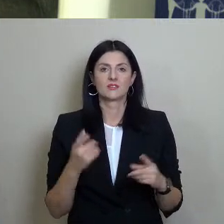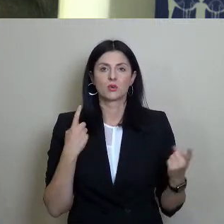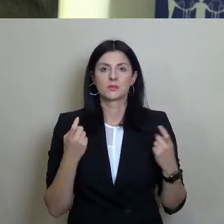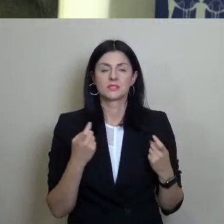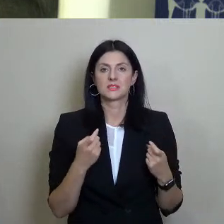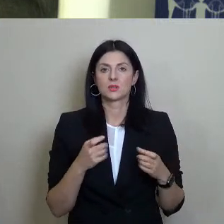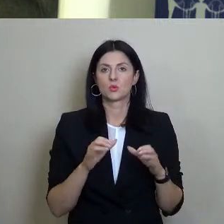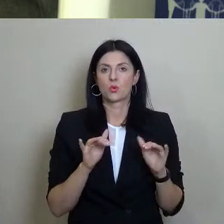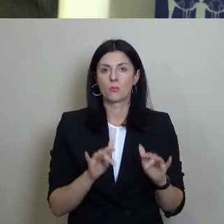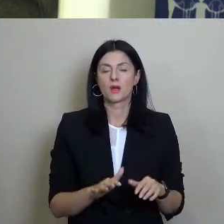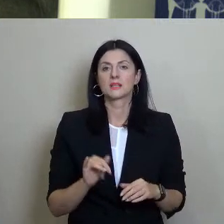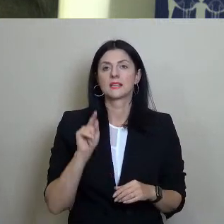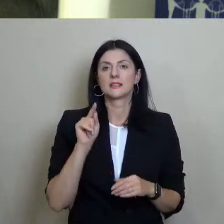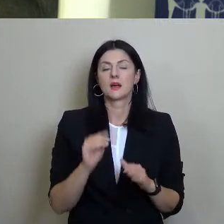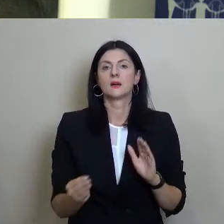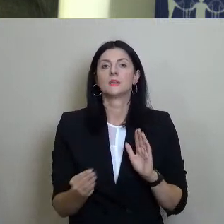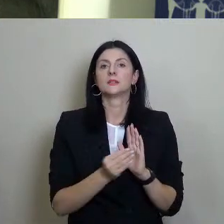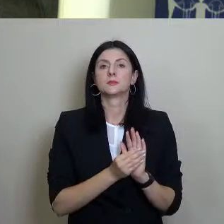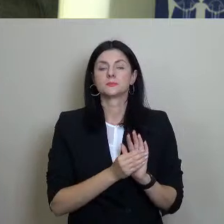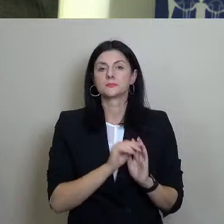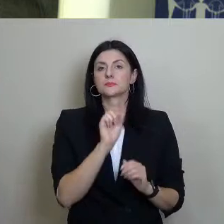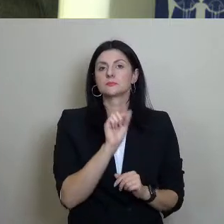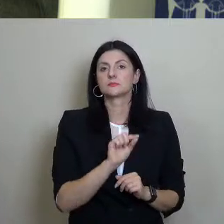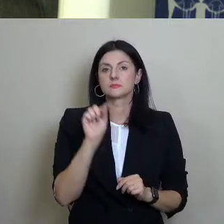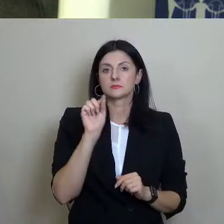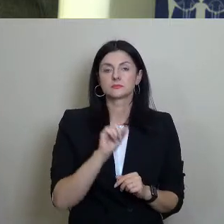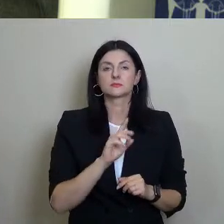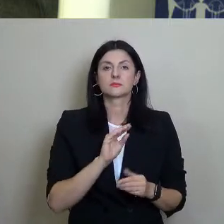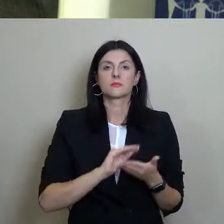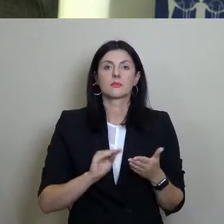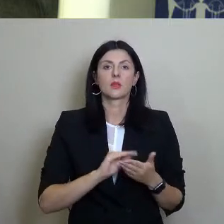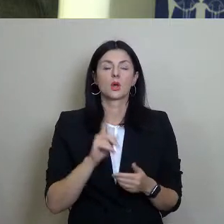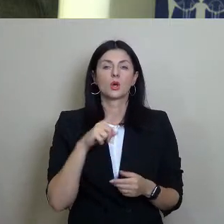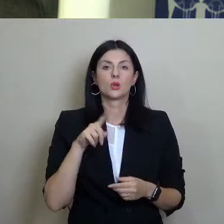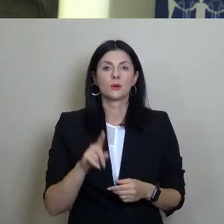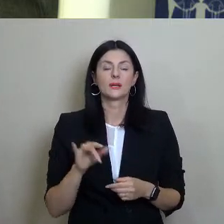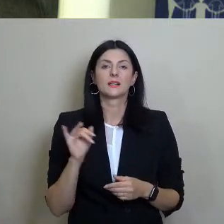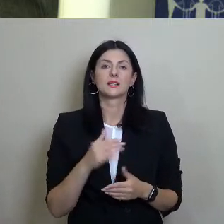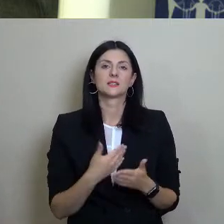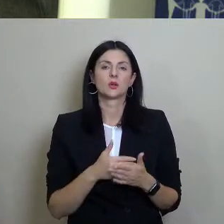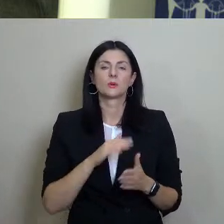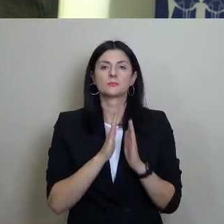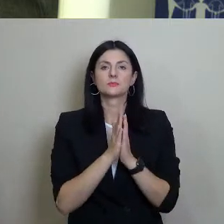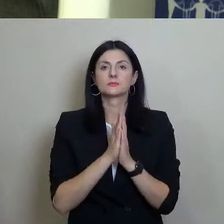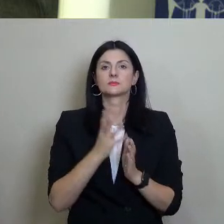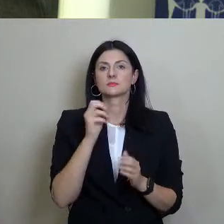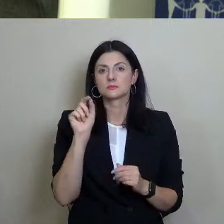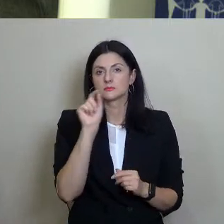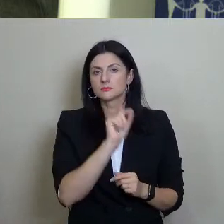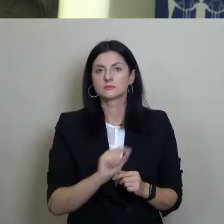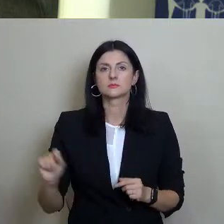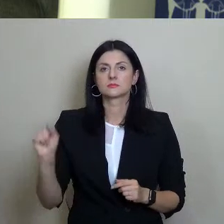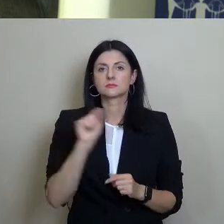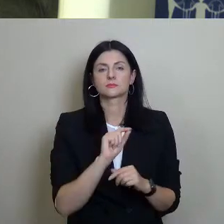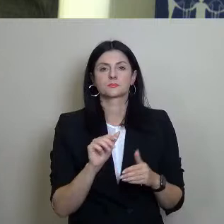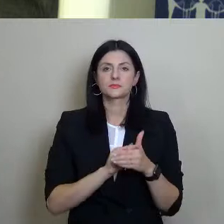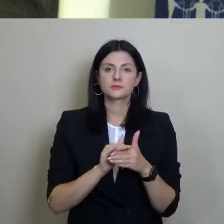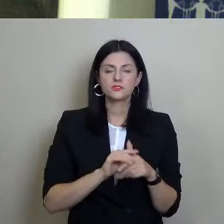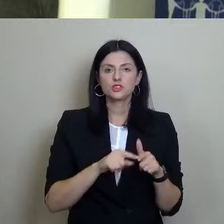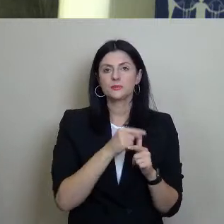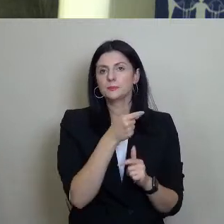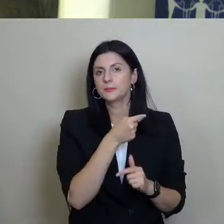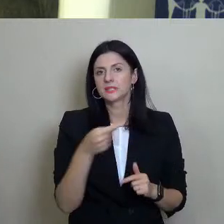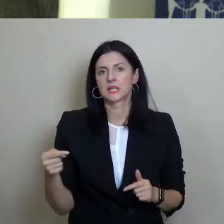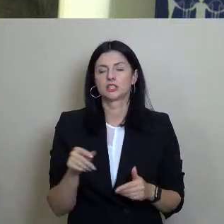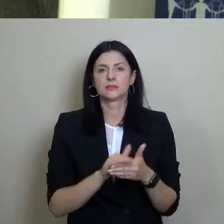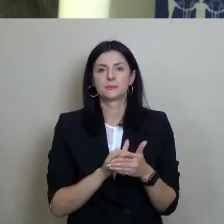know anything about it, it just shows up at the polling station, ticks the box, added the number, and well, actually,